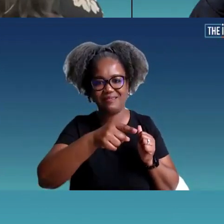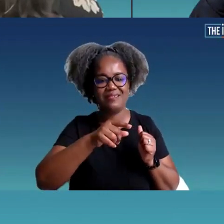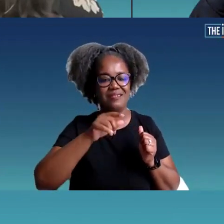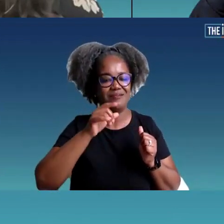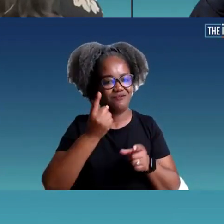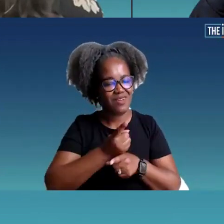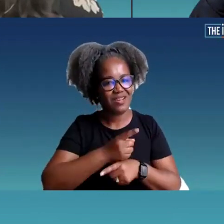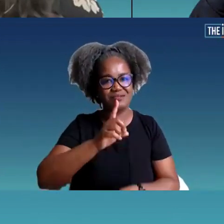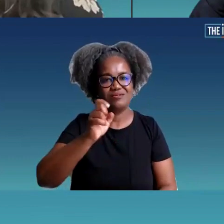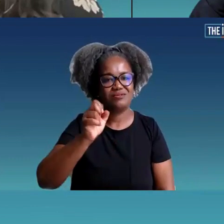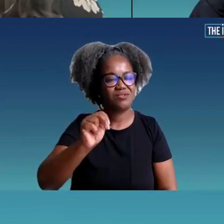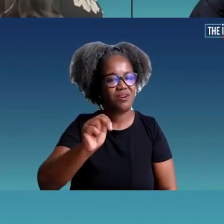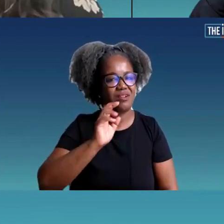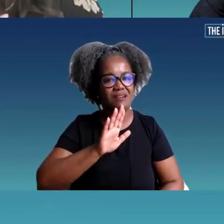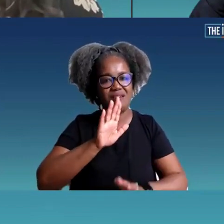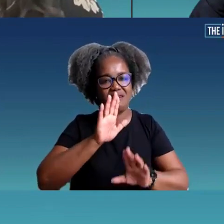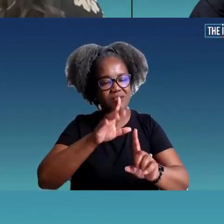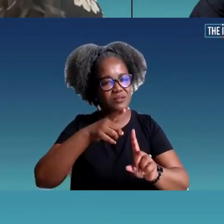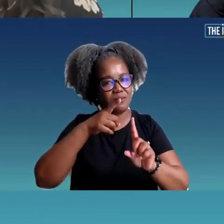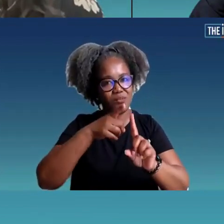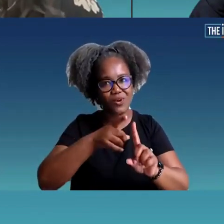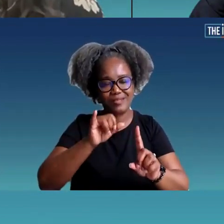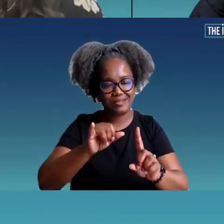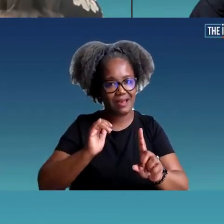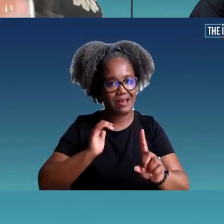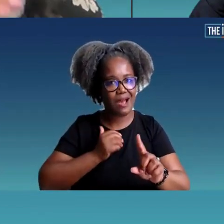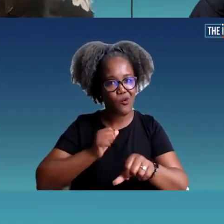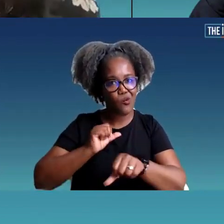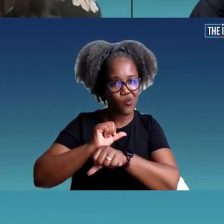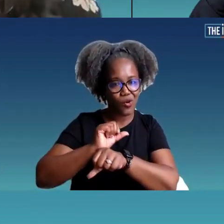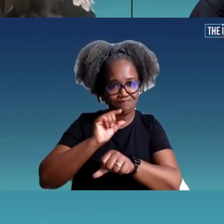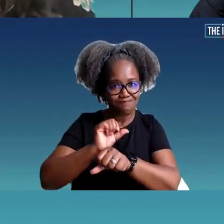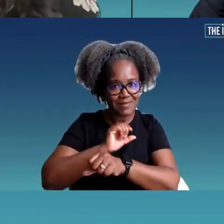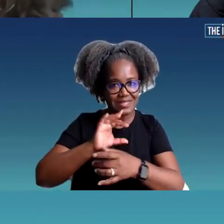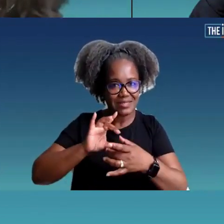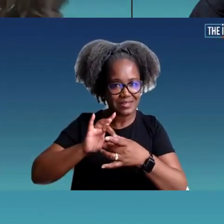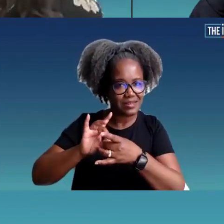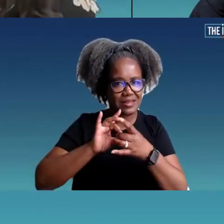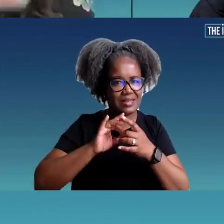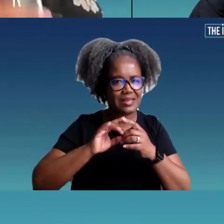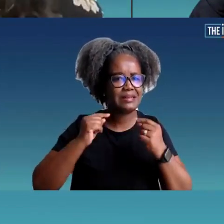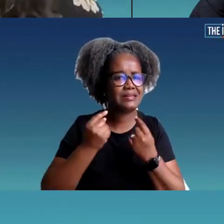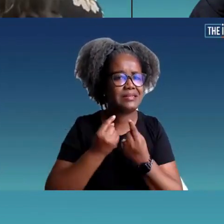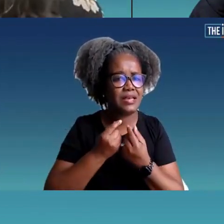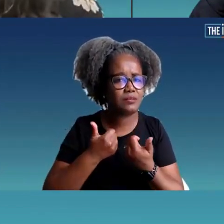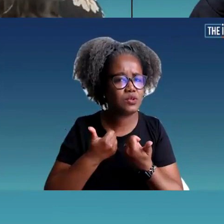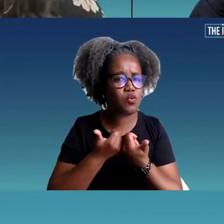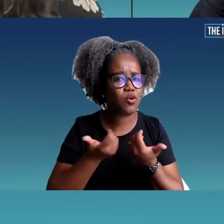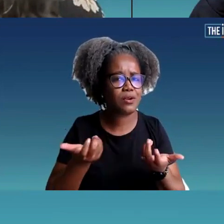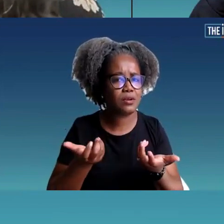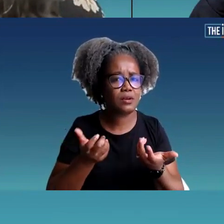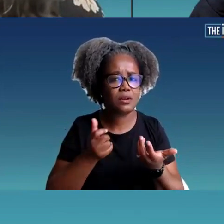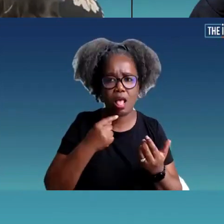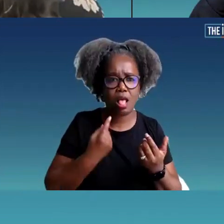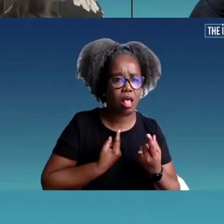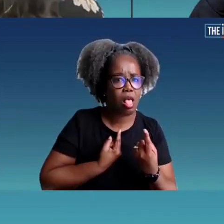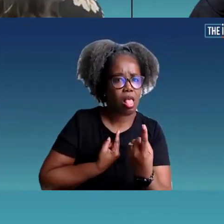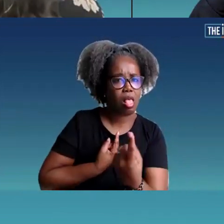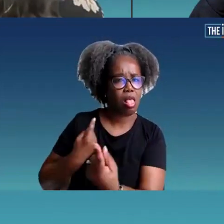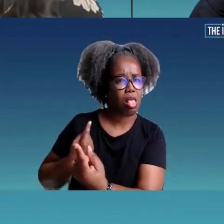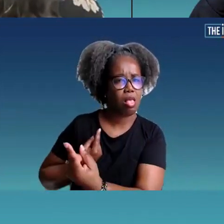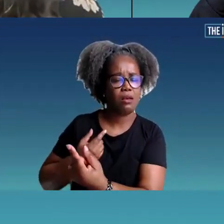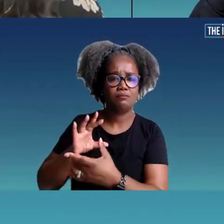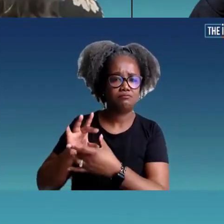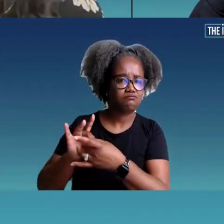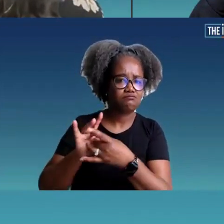Health Disparities Collaborative is a collaborative of academics, community members, and healthcare providers. And